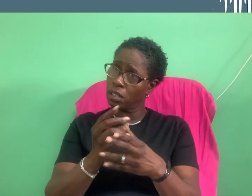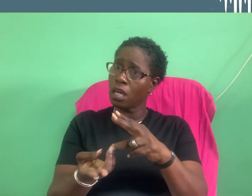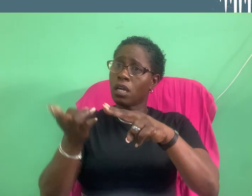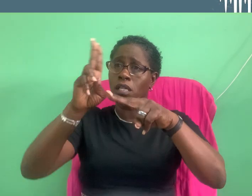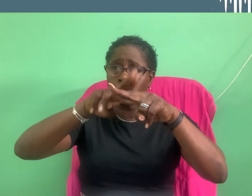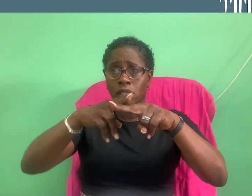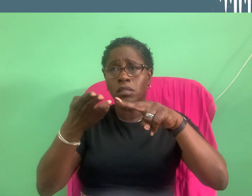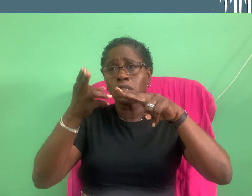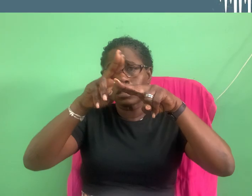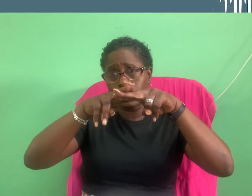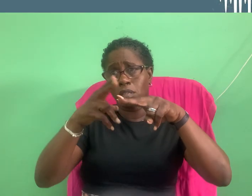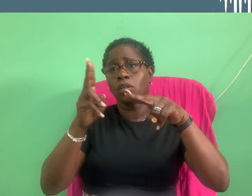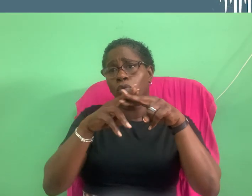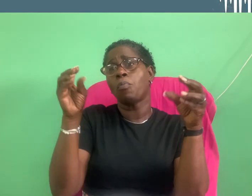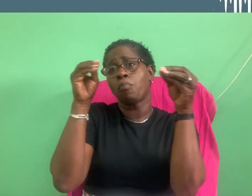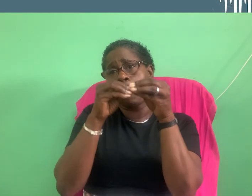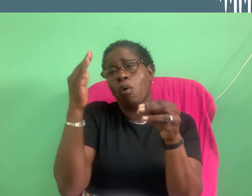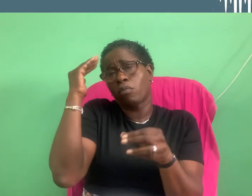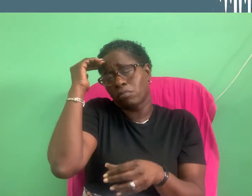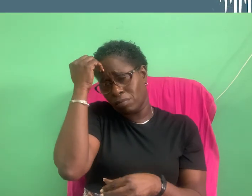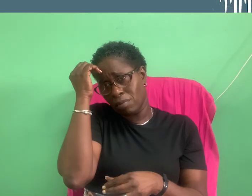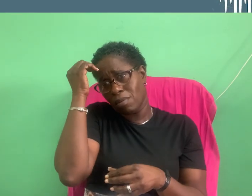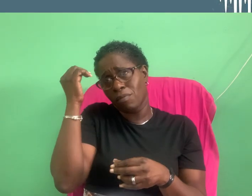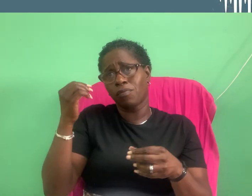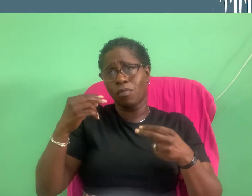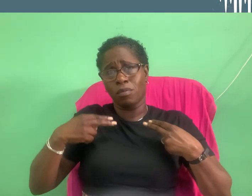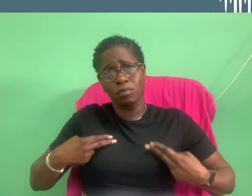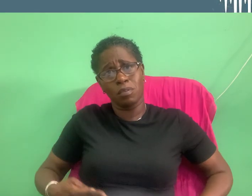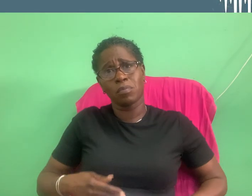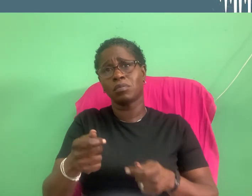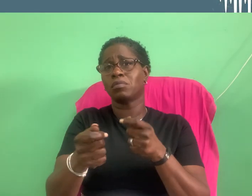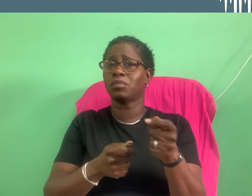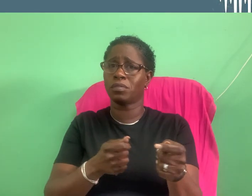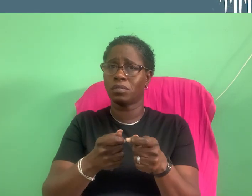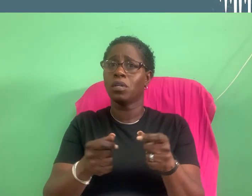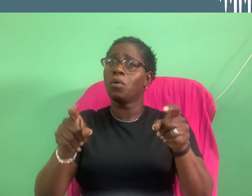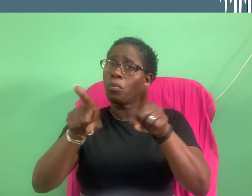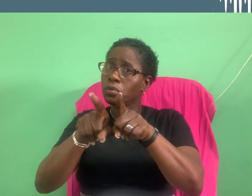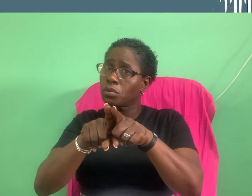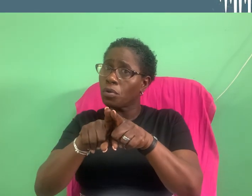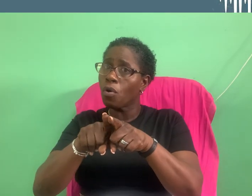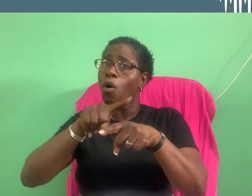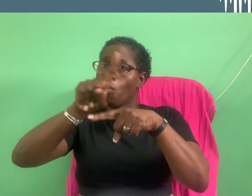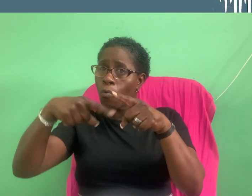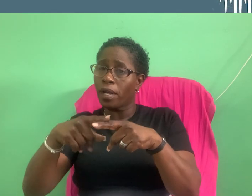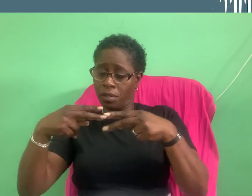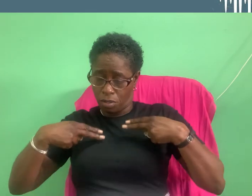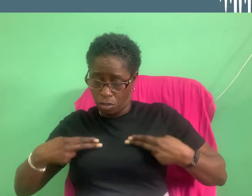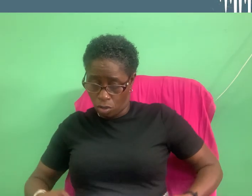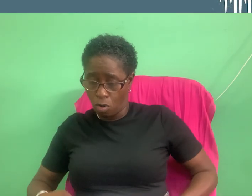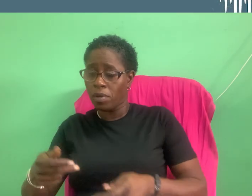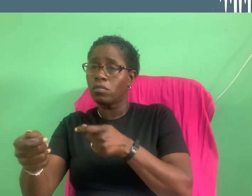increases vulnerability to human trafficking. And at the same time, human trafficking has